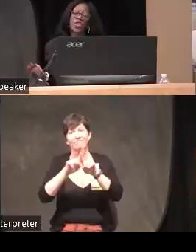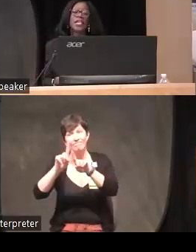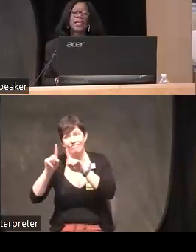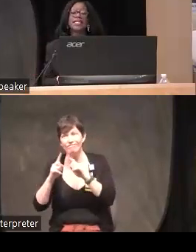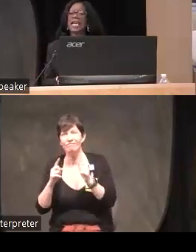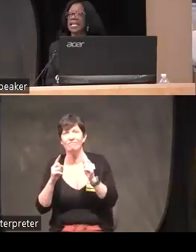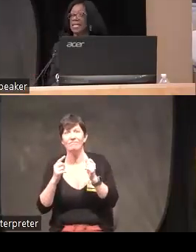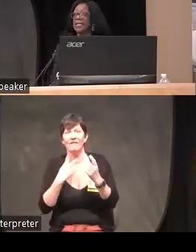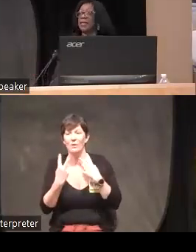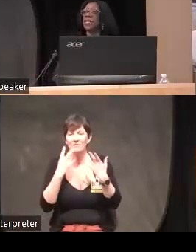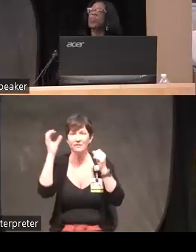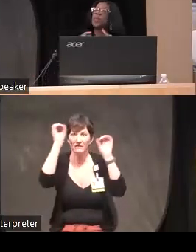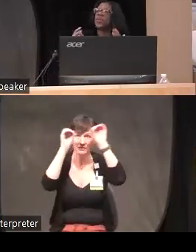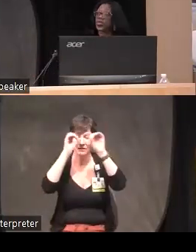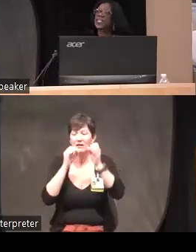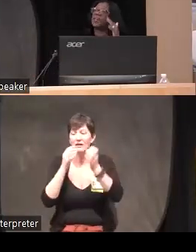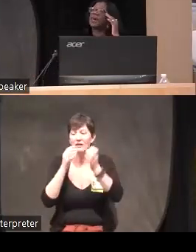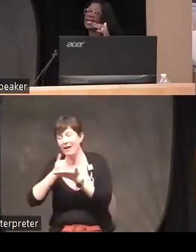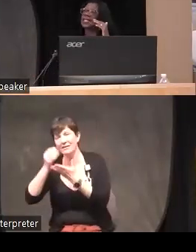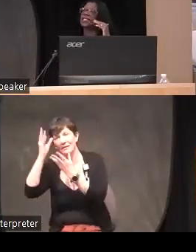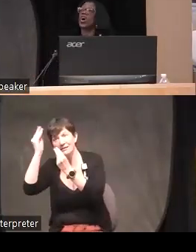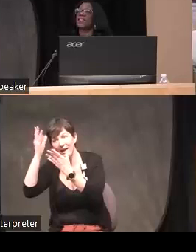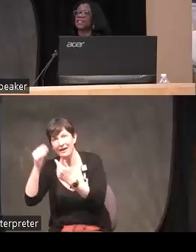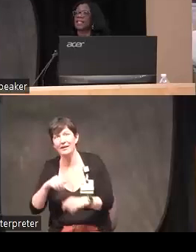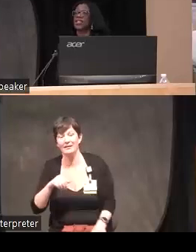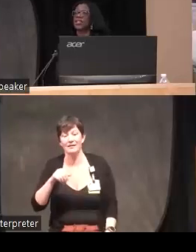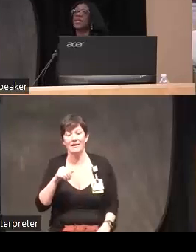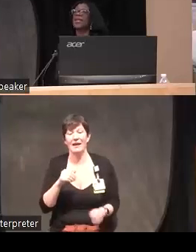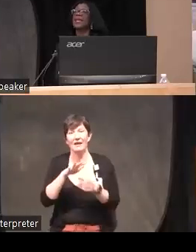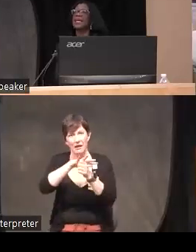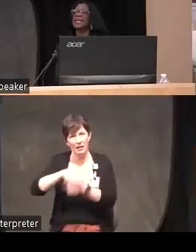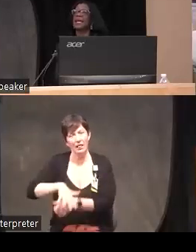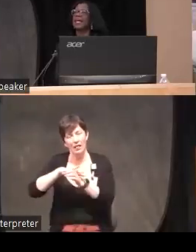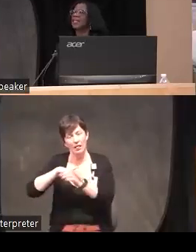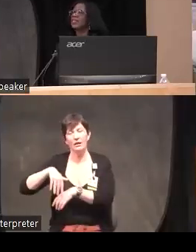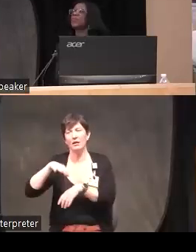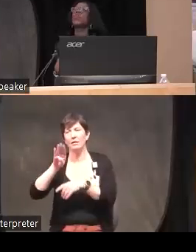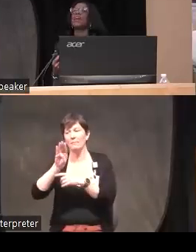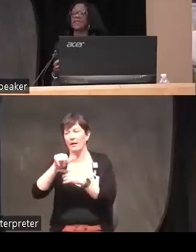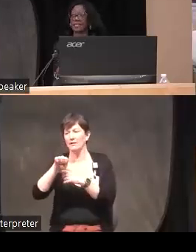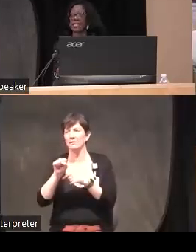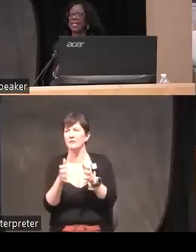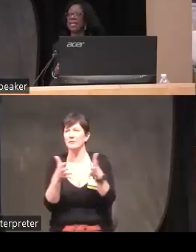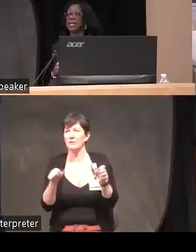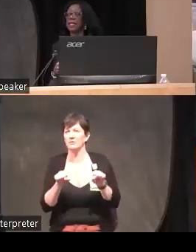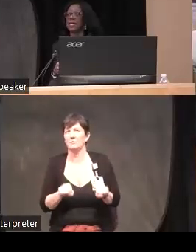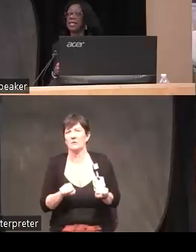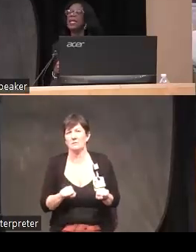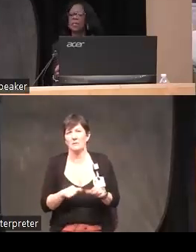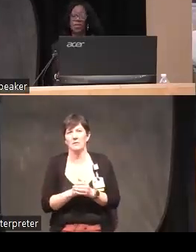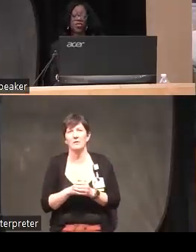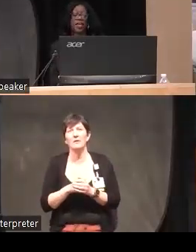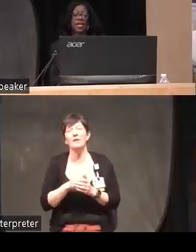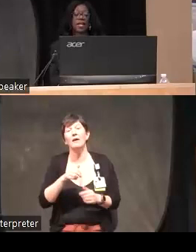sure you're collecting data. Make sure people are doing debiasing as often as they do at sort of privacy